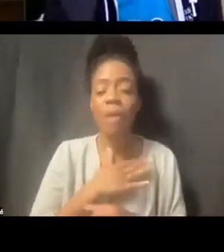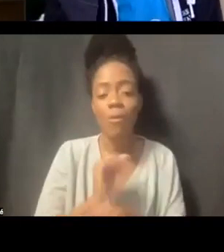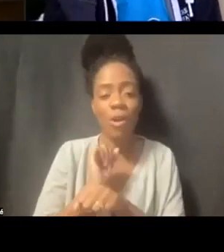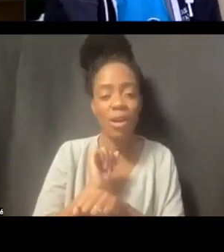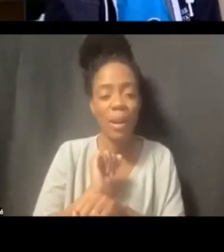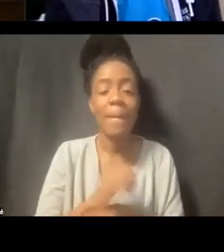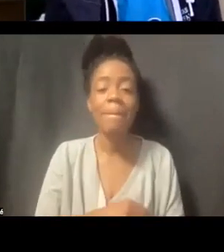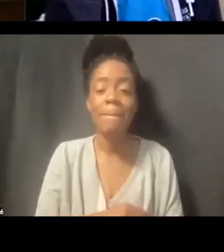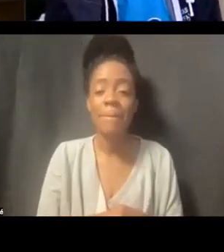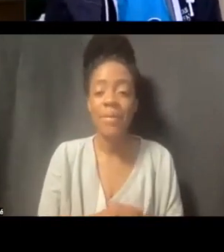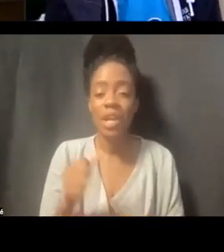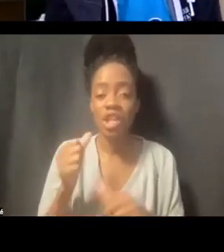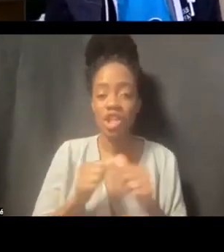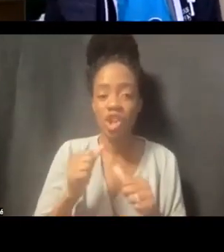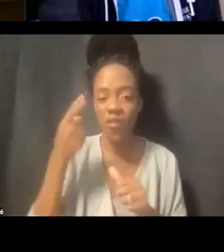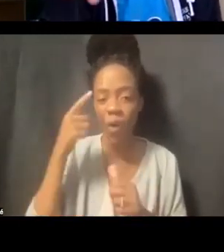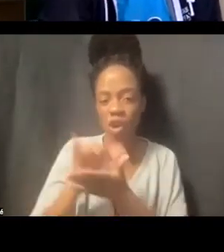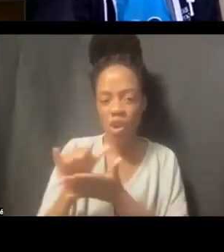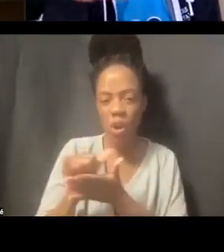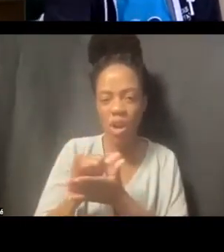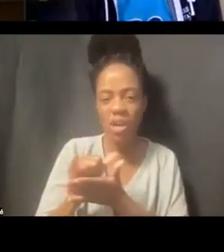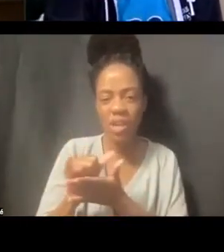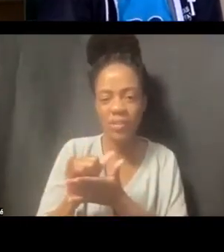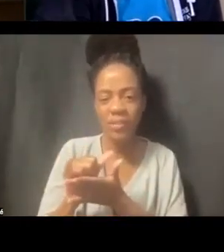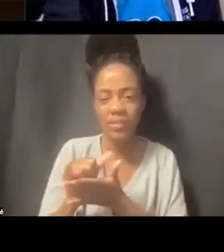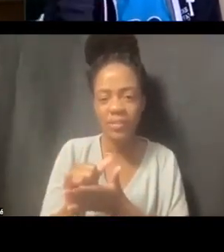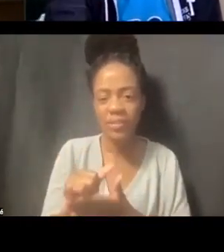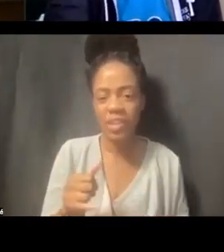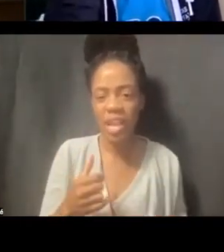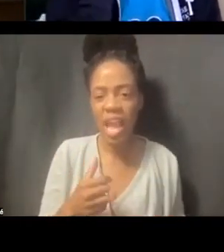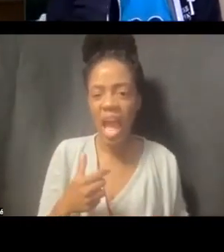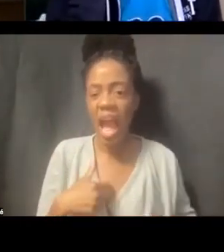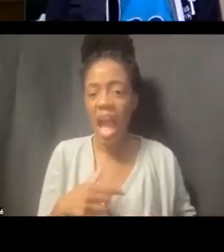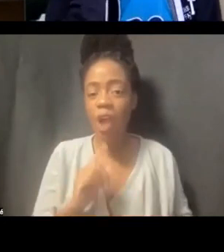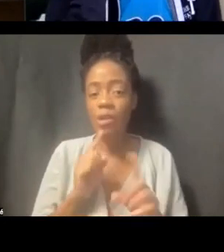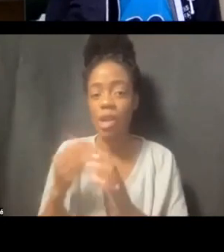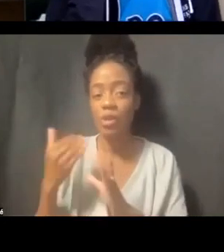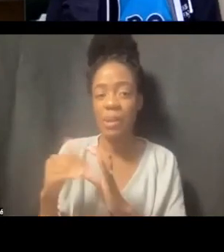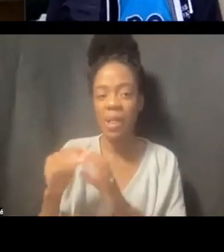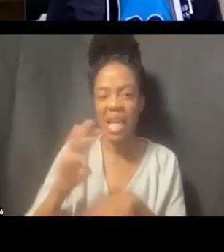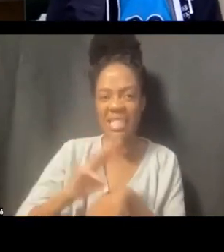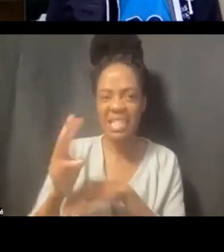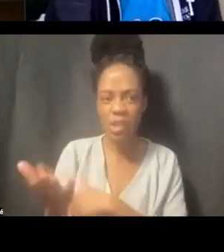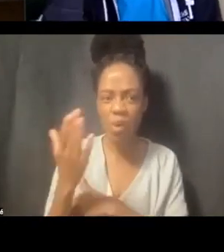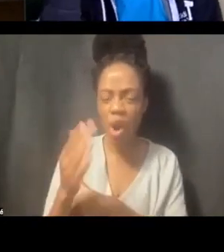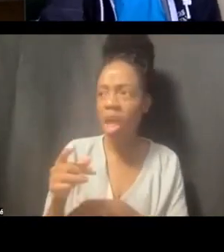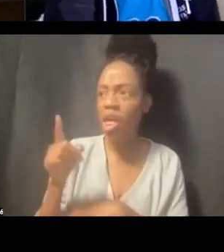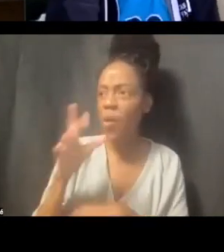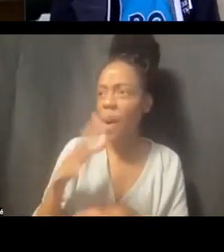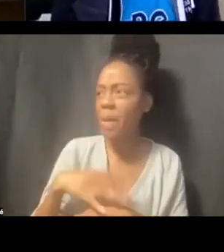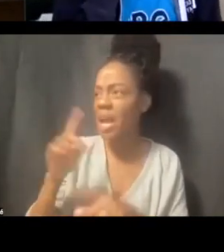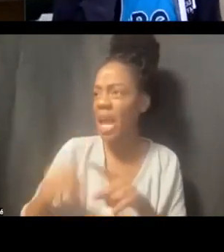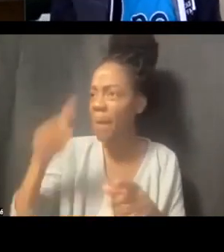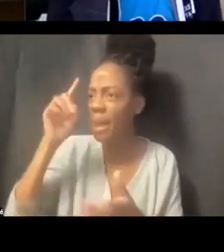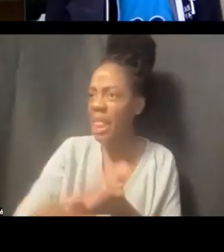On the show, I'm working in New York. I guess I responded to her email at 6 a.m. and she couldn't believe I was up. I